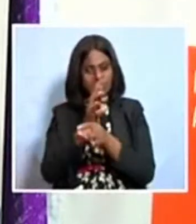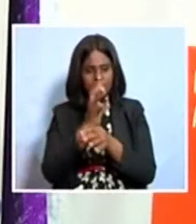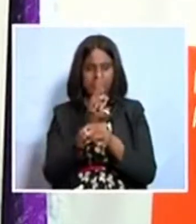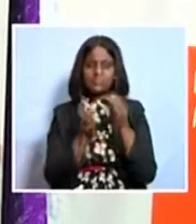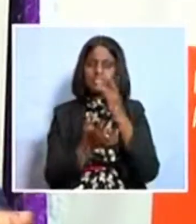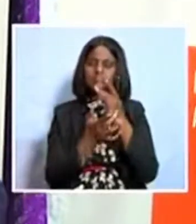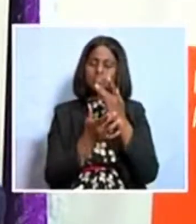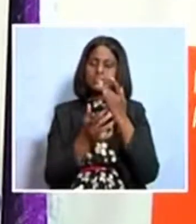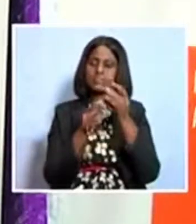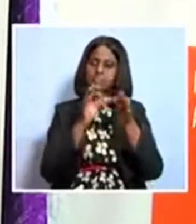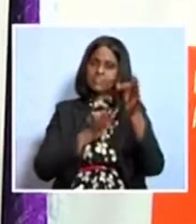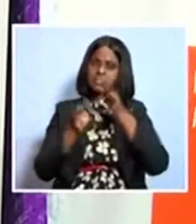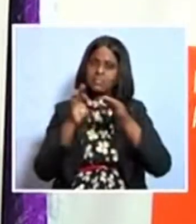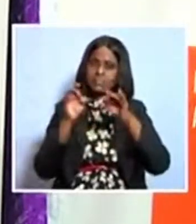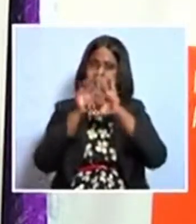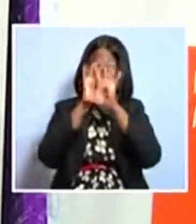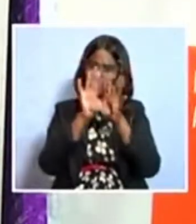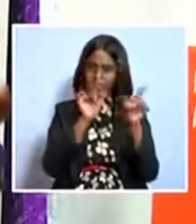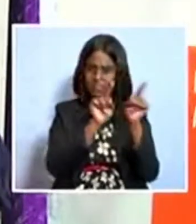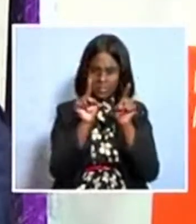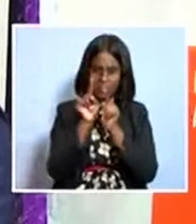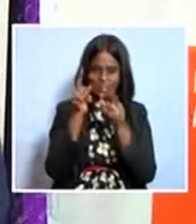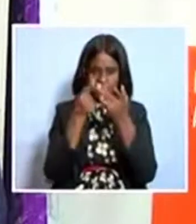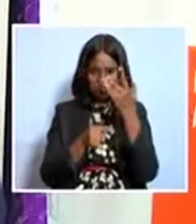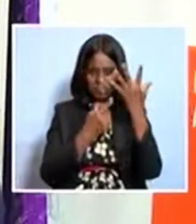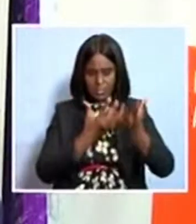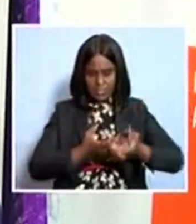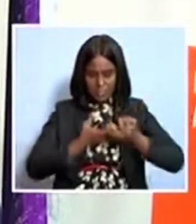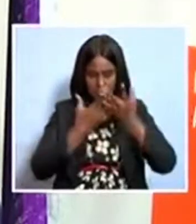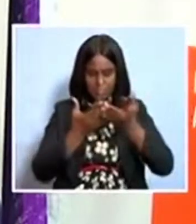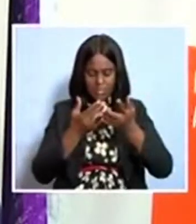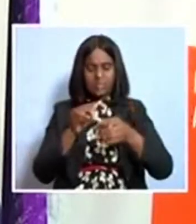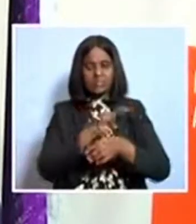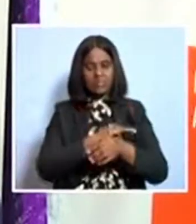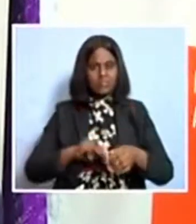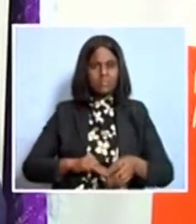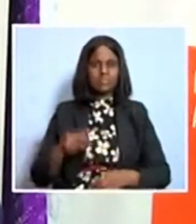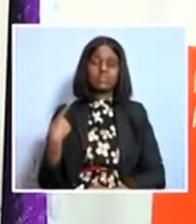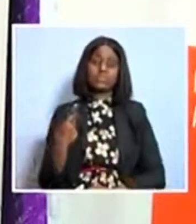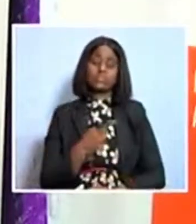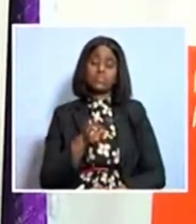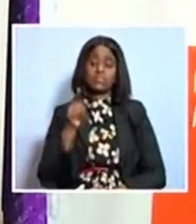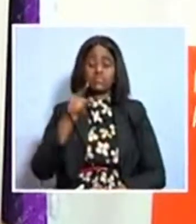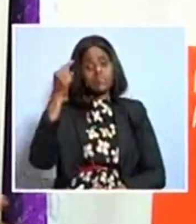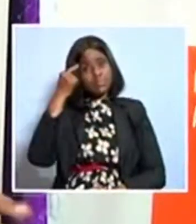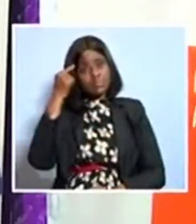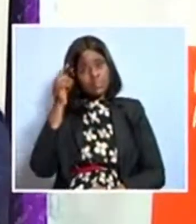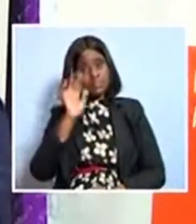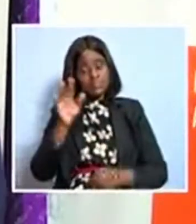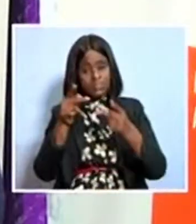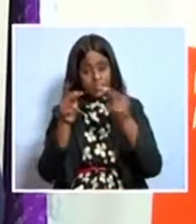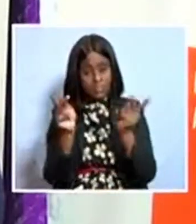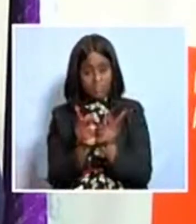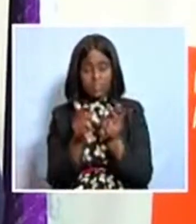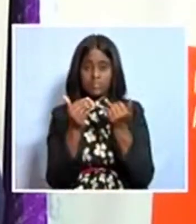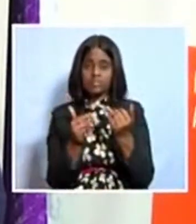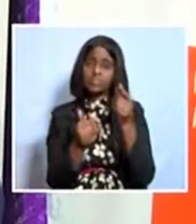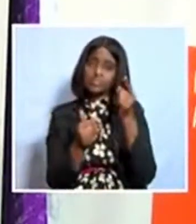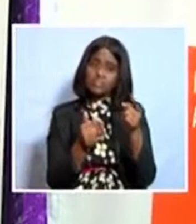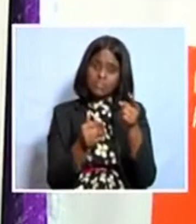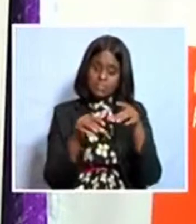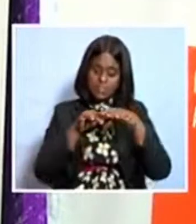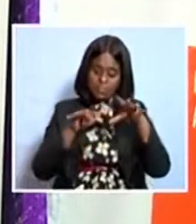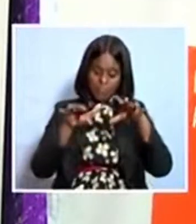Technology clarifying and also sharing with members of Parliament government's position when it comes to rolling